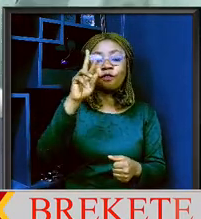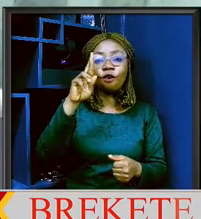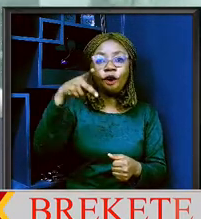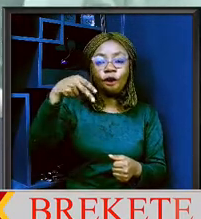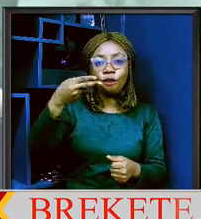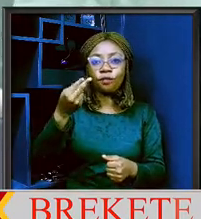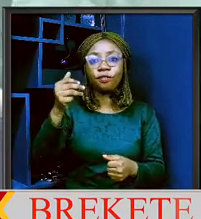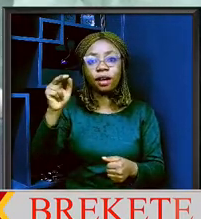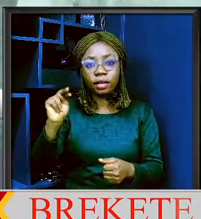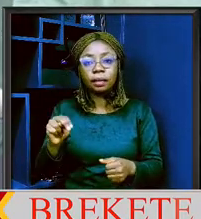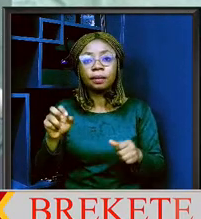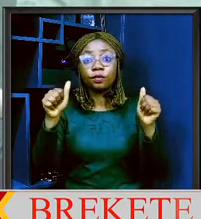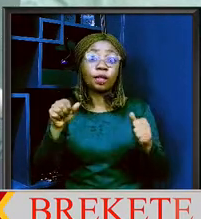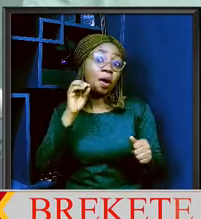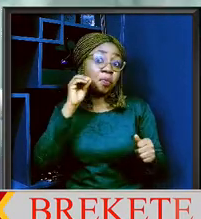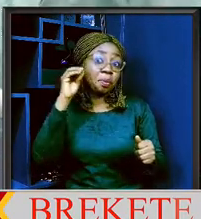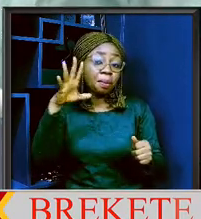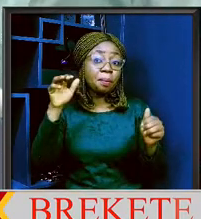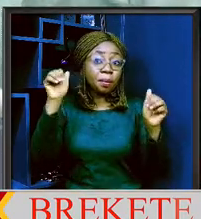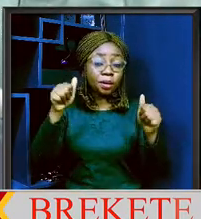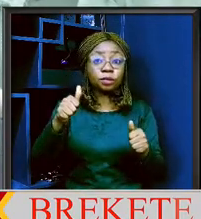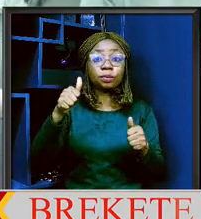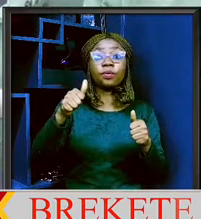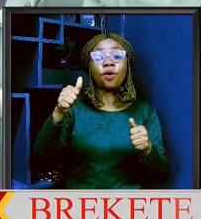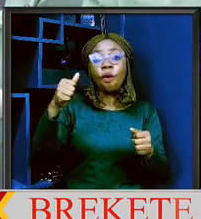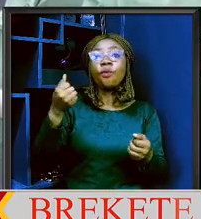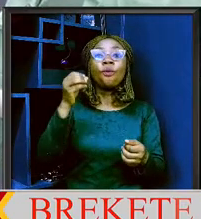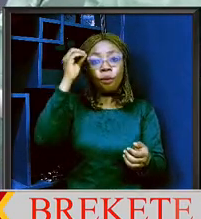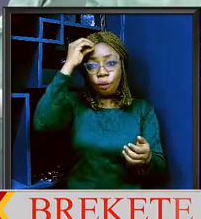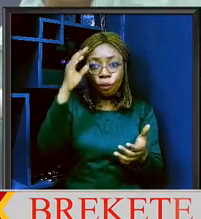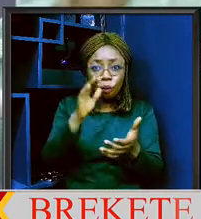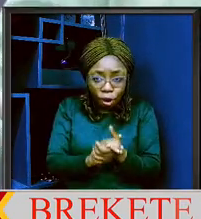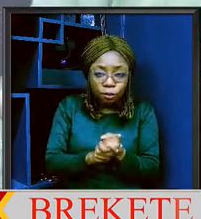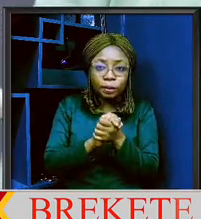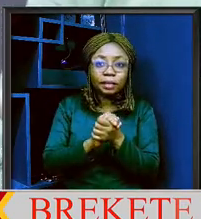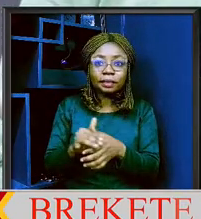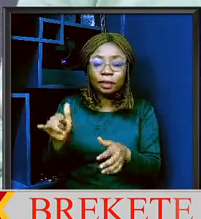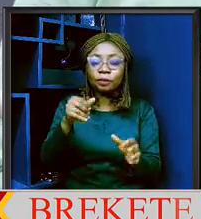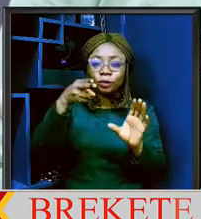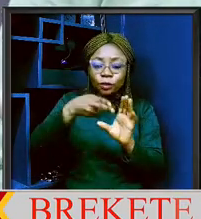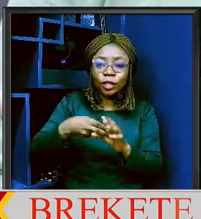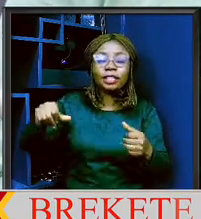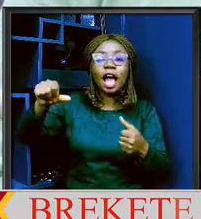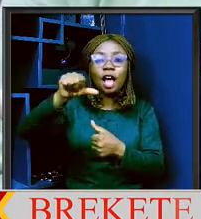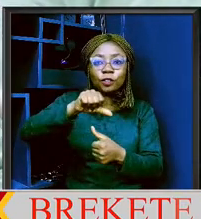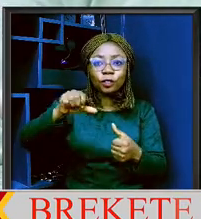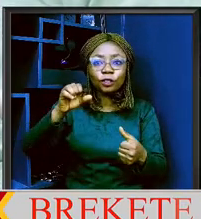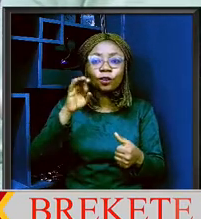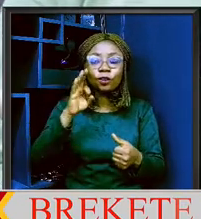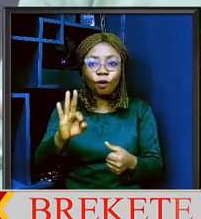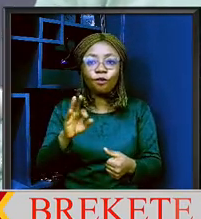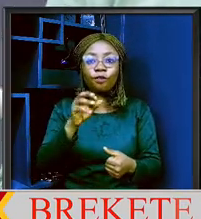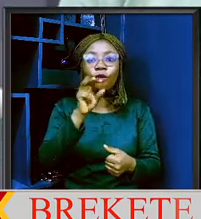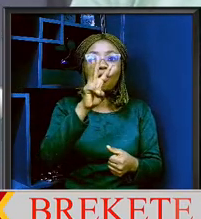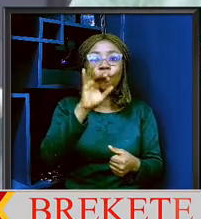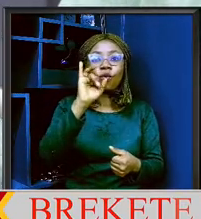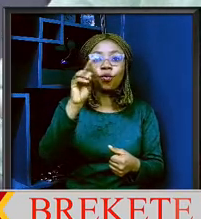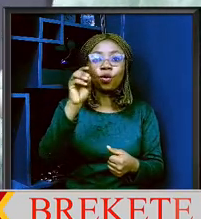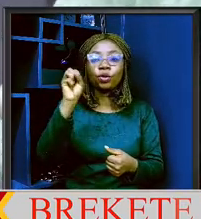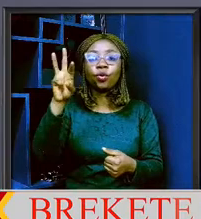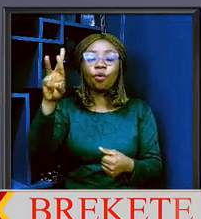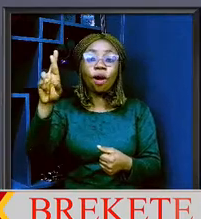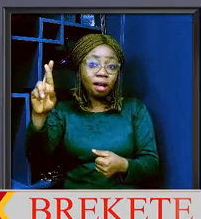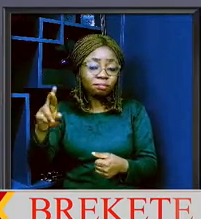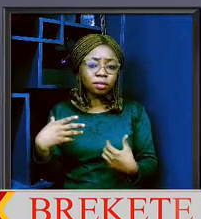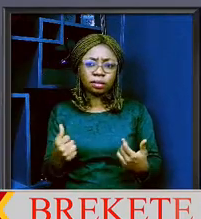join the association of and their children amen amen nothing they sweet like